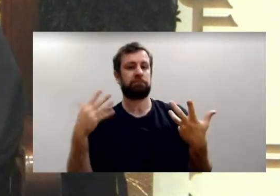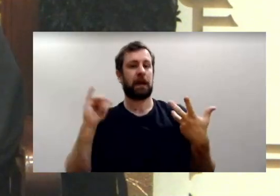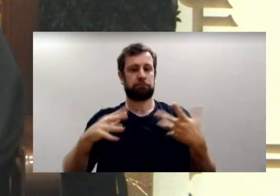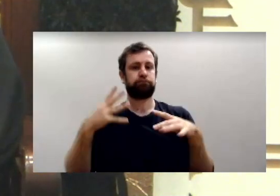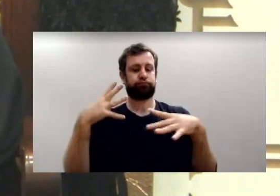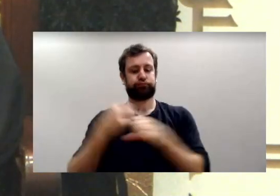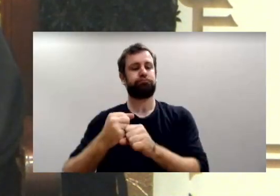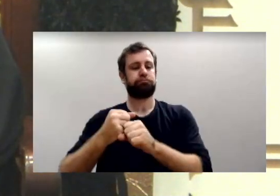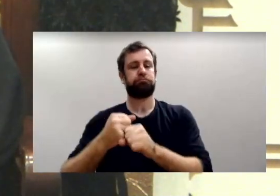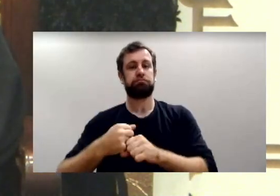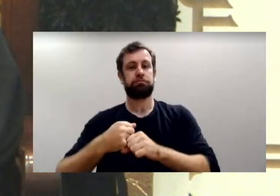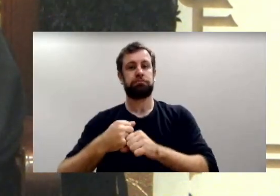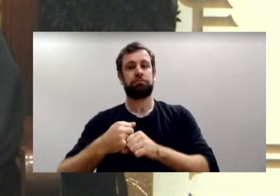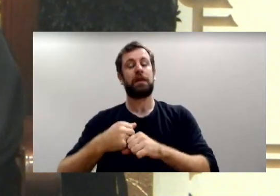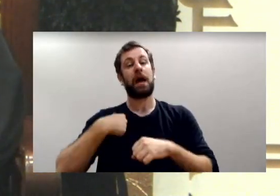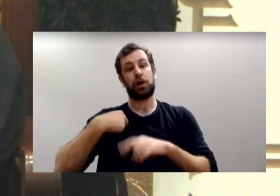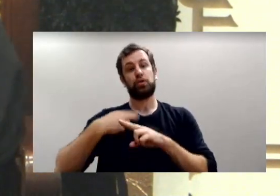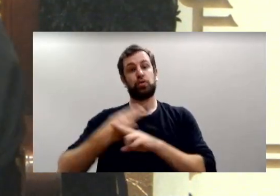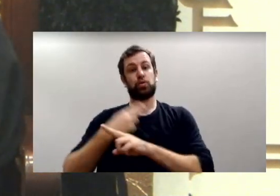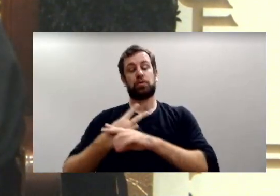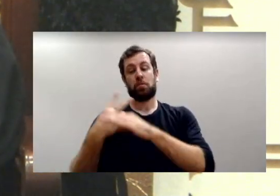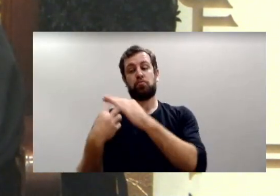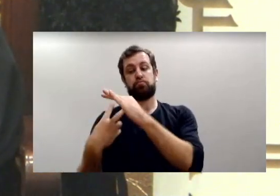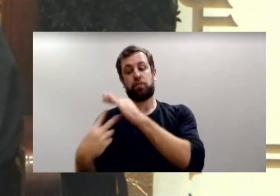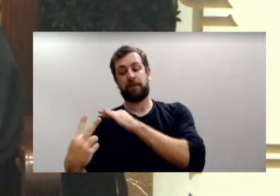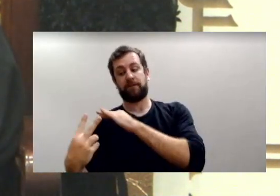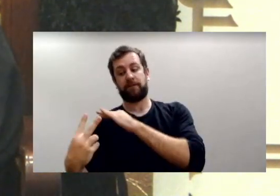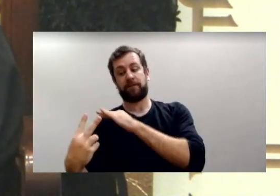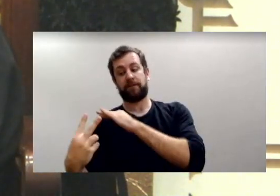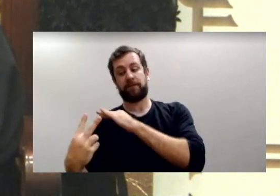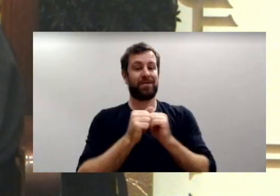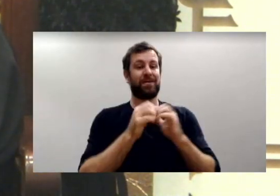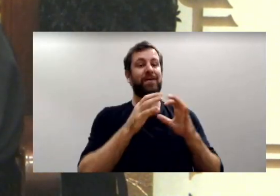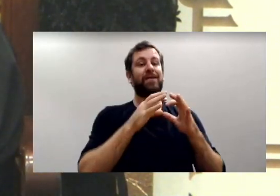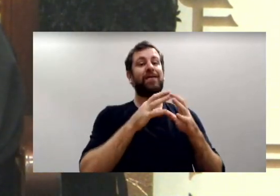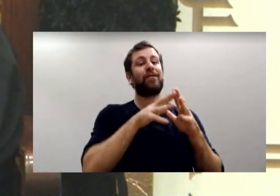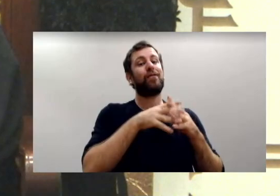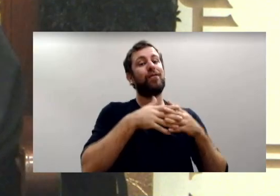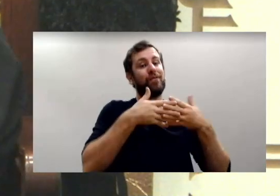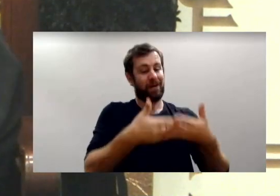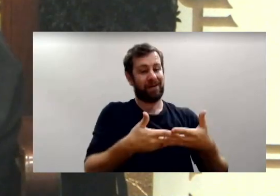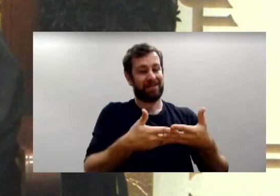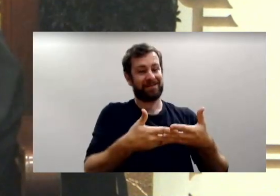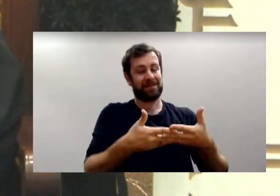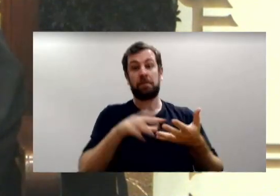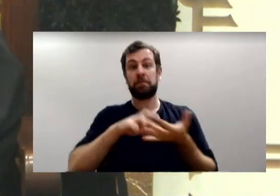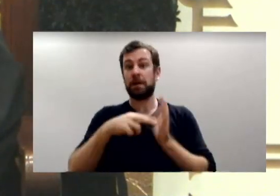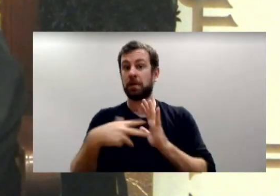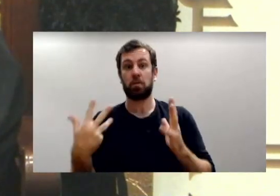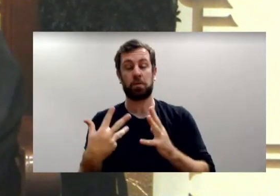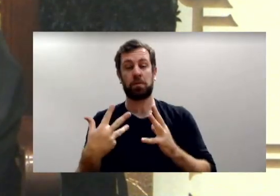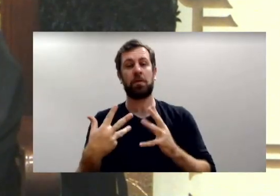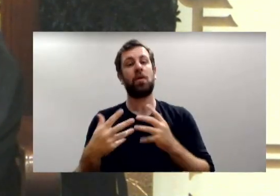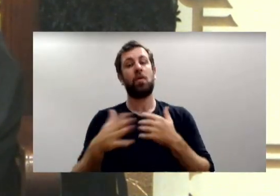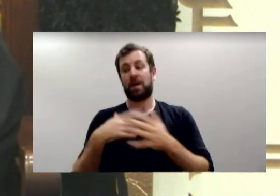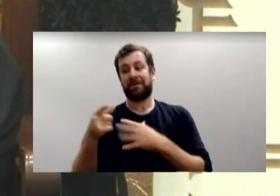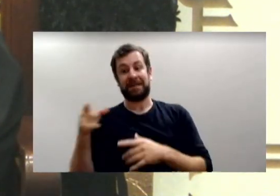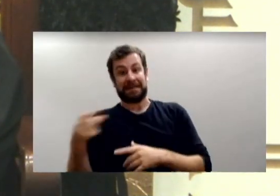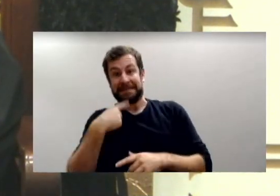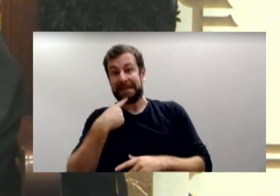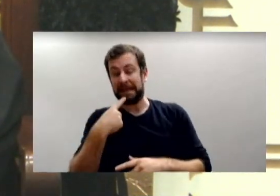And when I use the term Prophet along with the Quran, what I mean is that whatever he uttered, whatever he